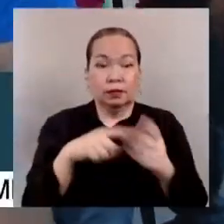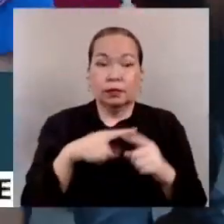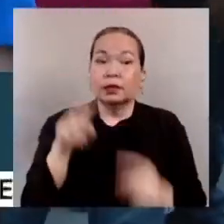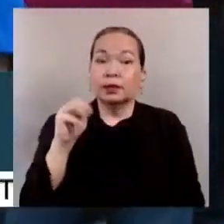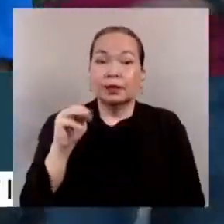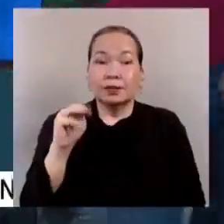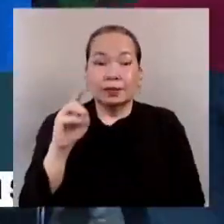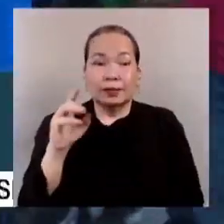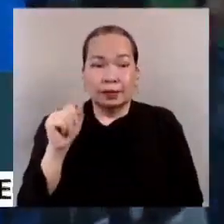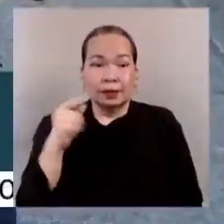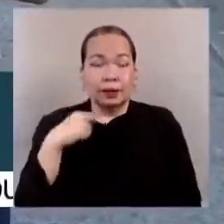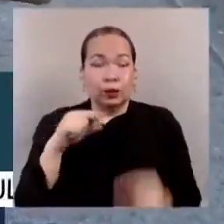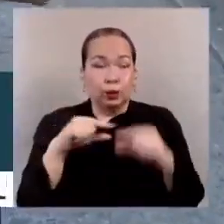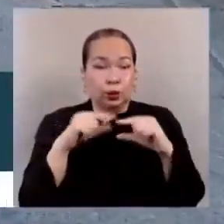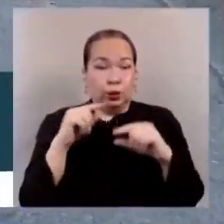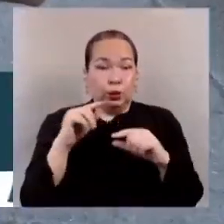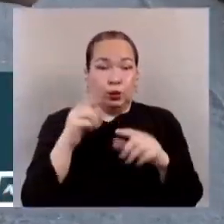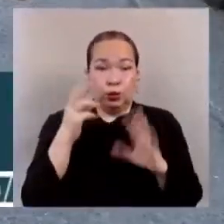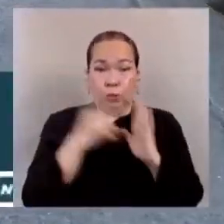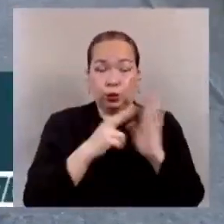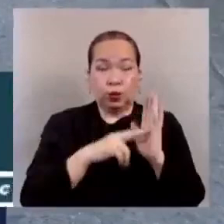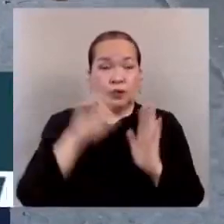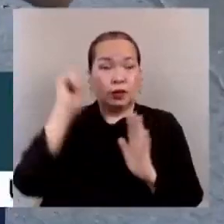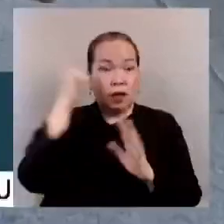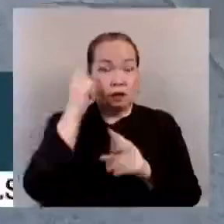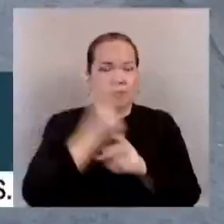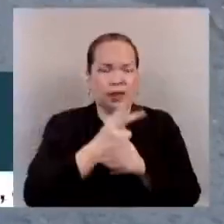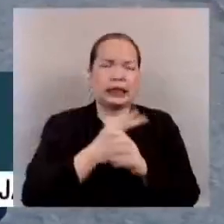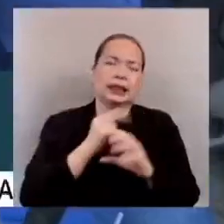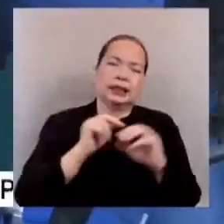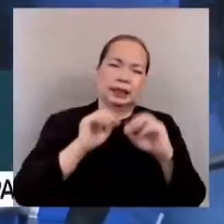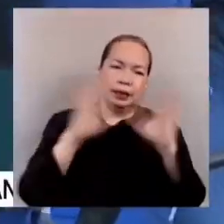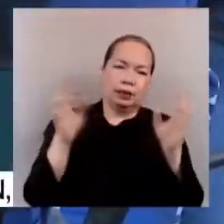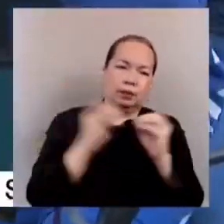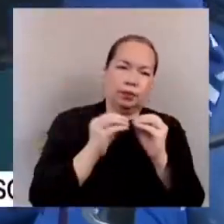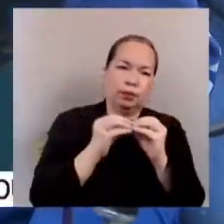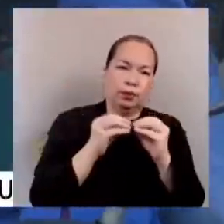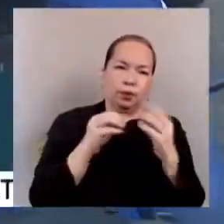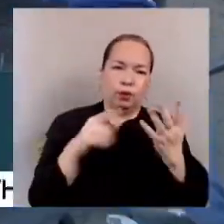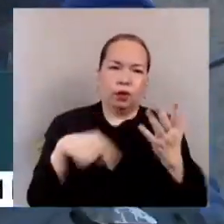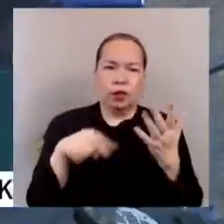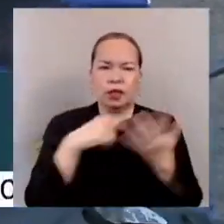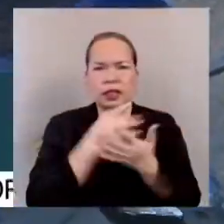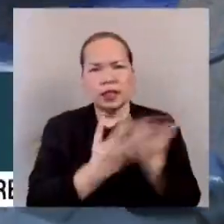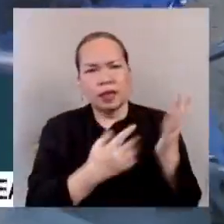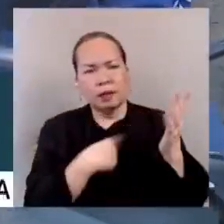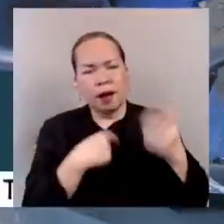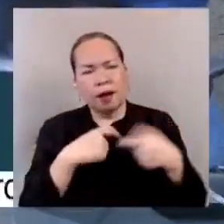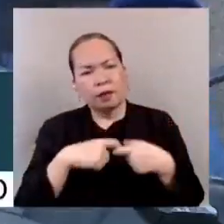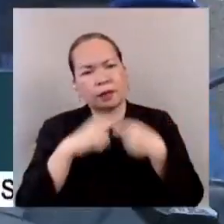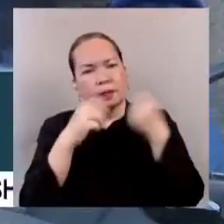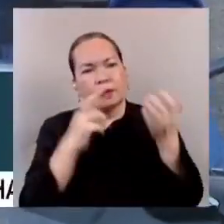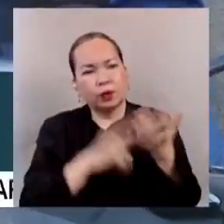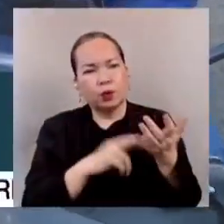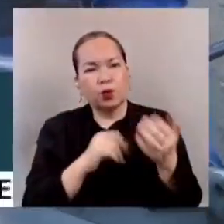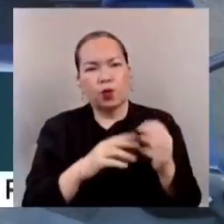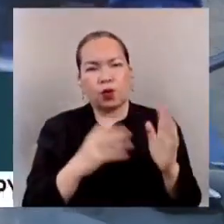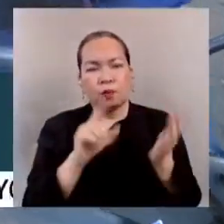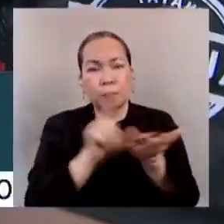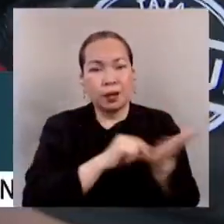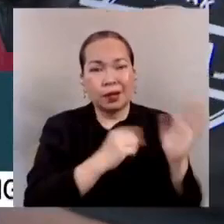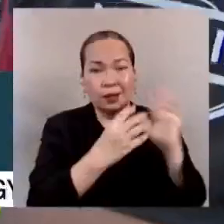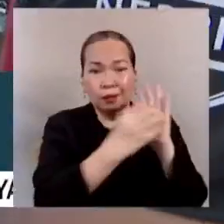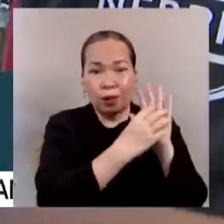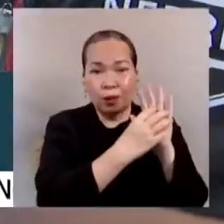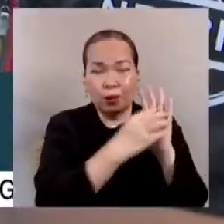for government vehicles need clarification, as some would have pending vehicle registrations or logos printed on paper. MMDA